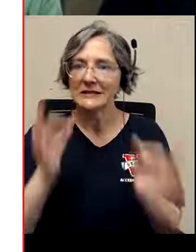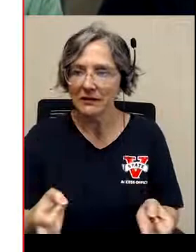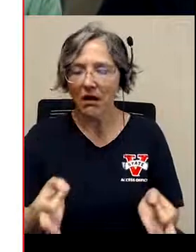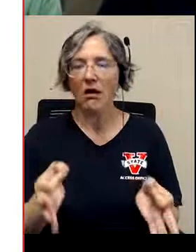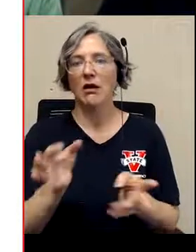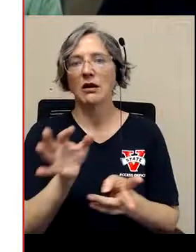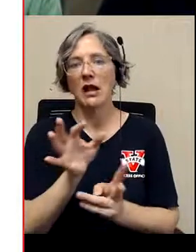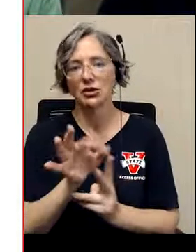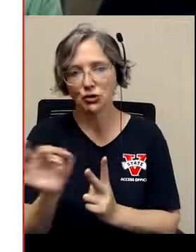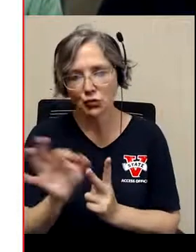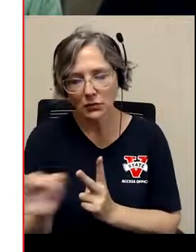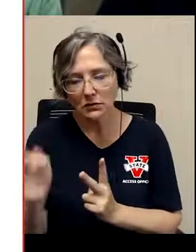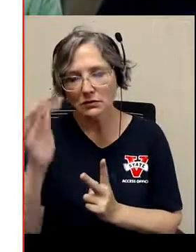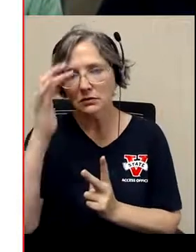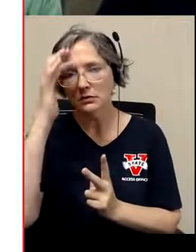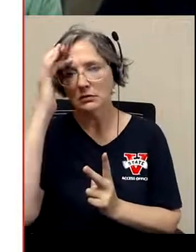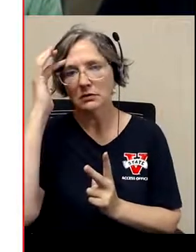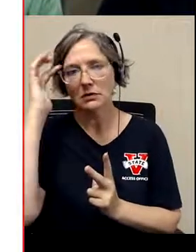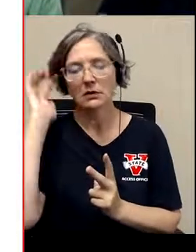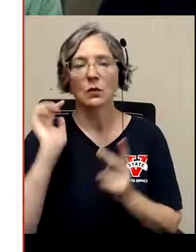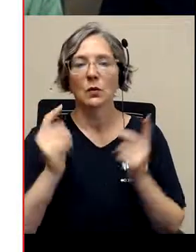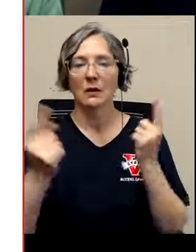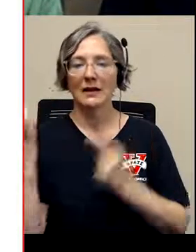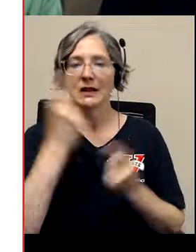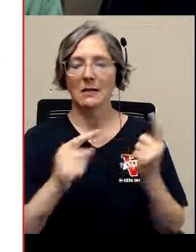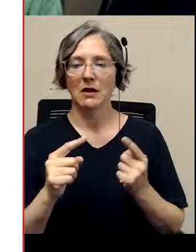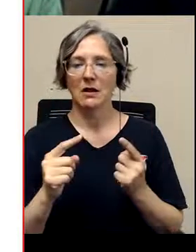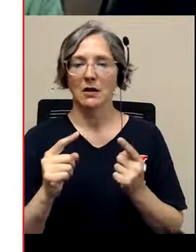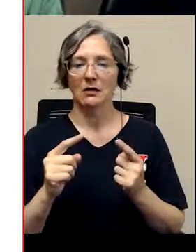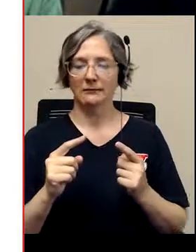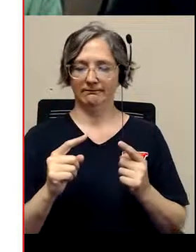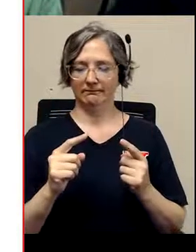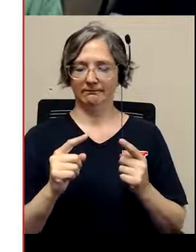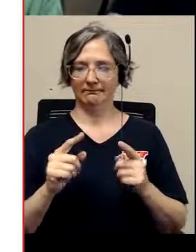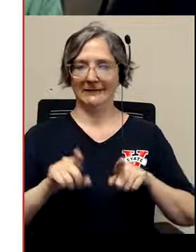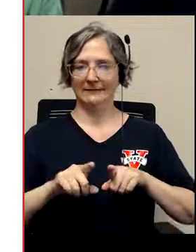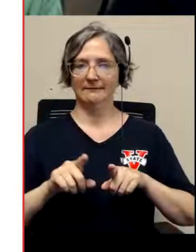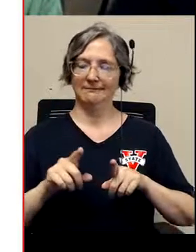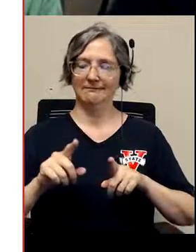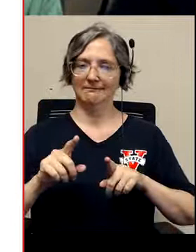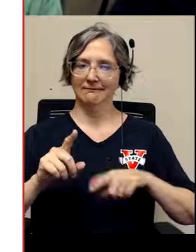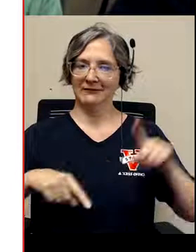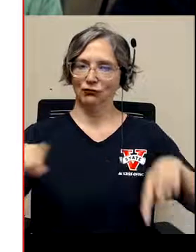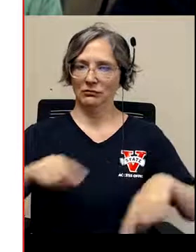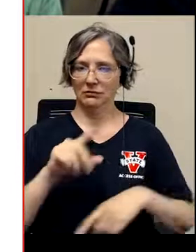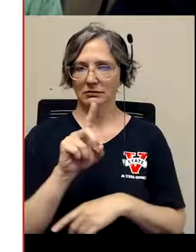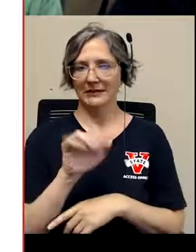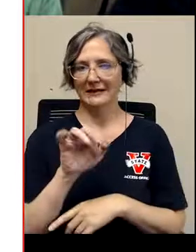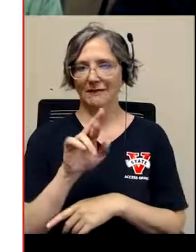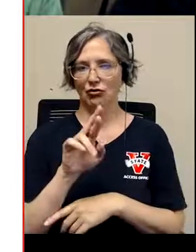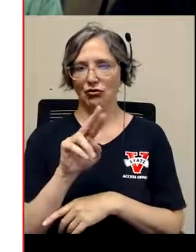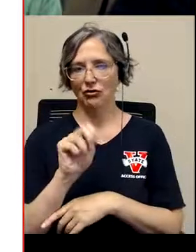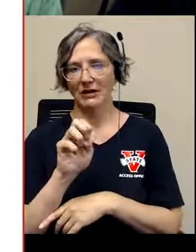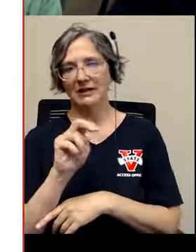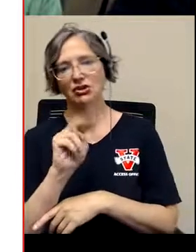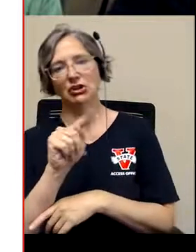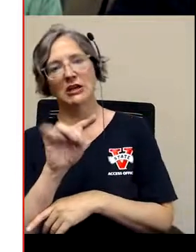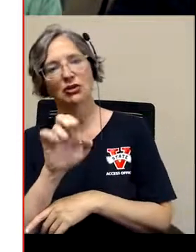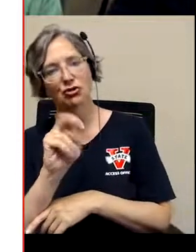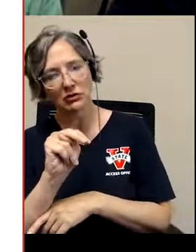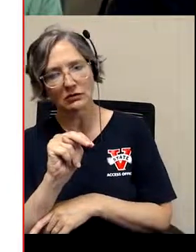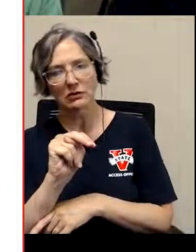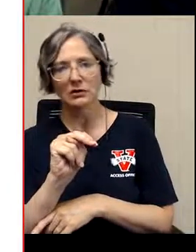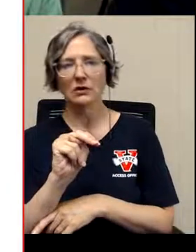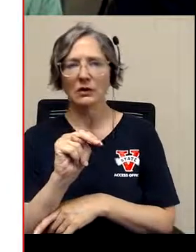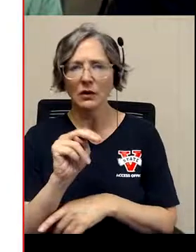We have to intentionally, and we think about differentiation, it kind of leads us to that product, process, and content, and or environment.